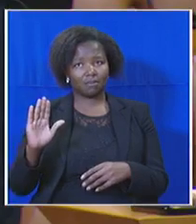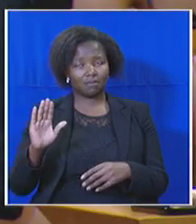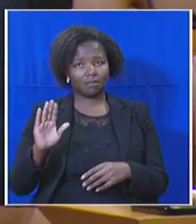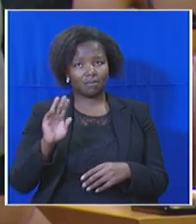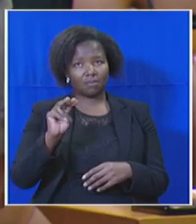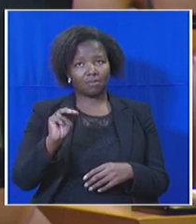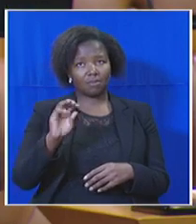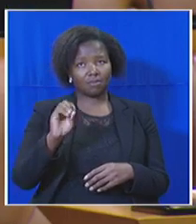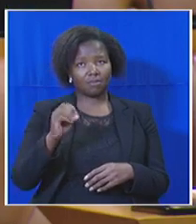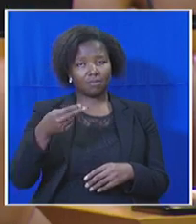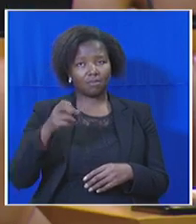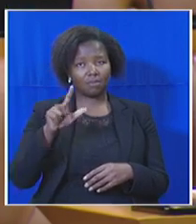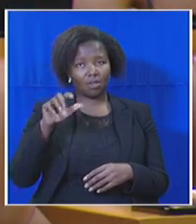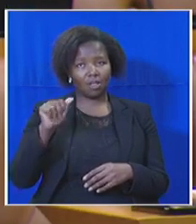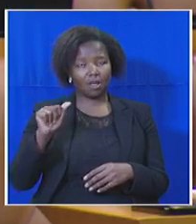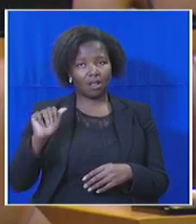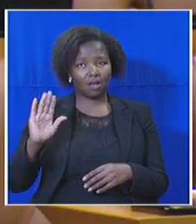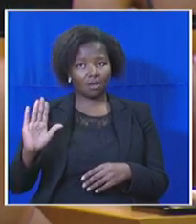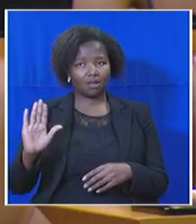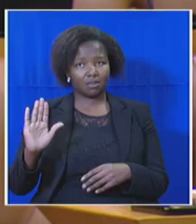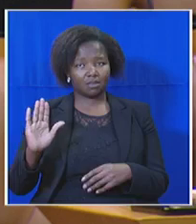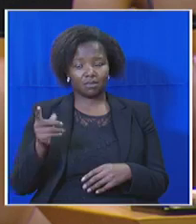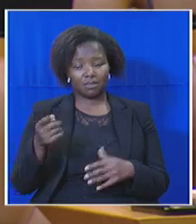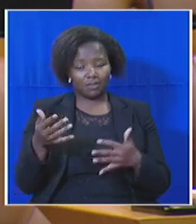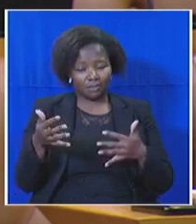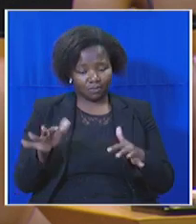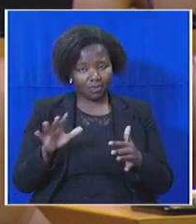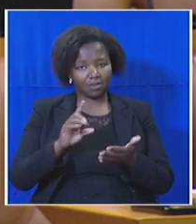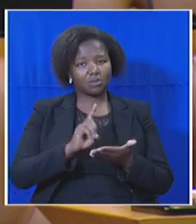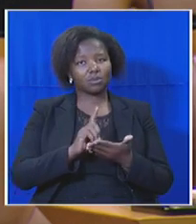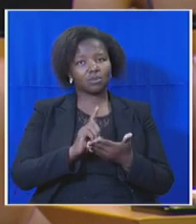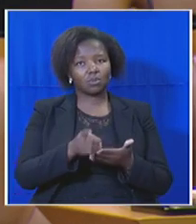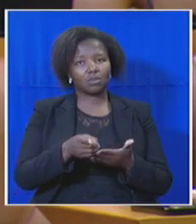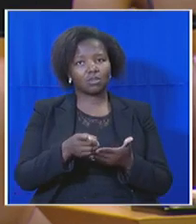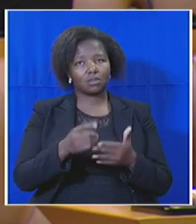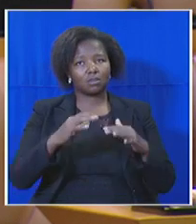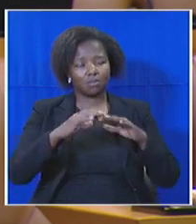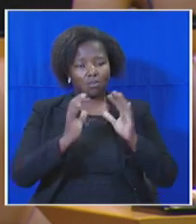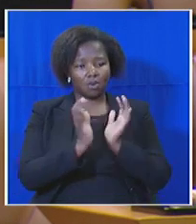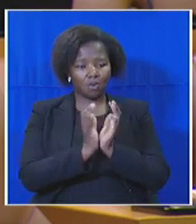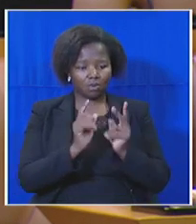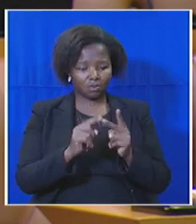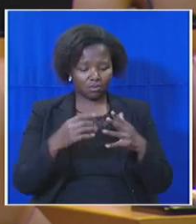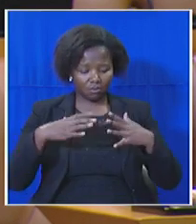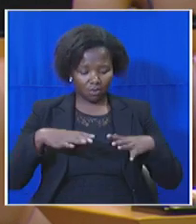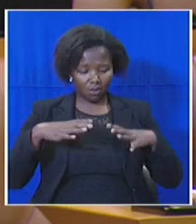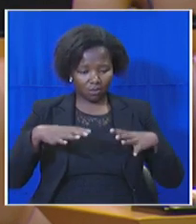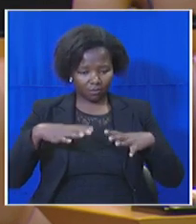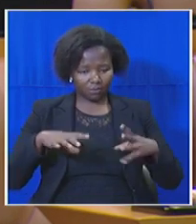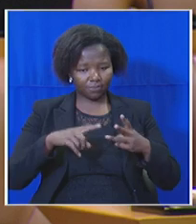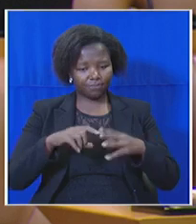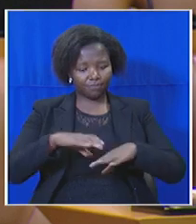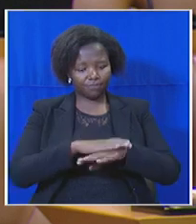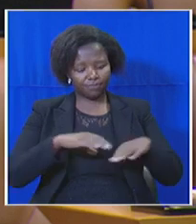Ace, who helped to donate with balls, soccer kits, teggies,